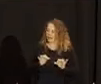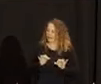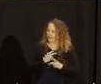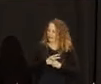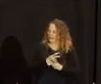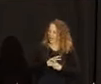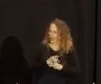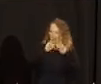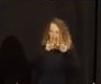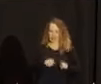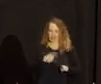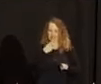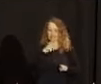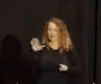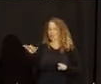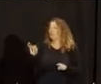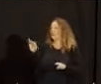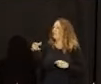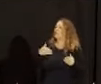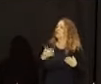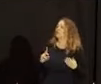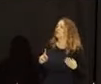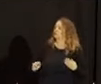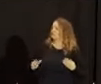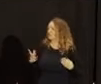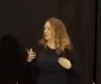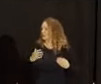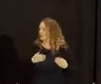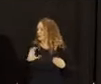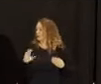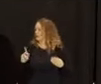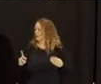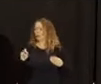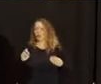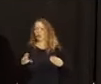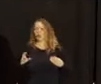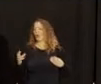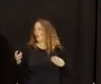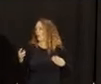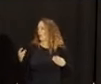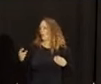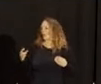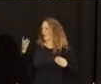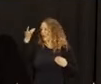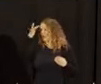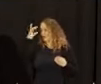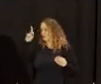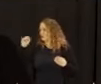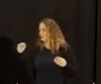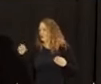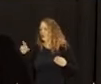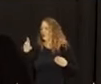said, if you have a disability like cerebral palsy or an intellectual disability or a chronic illness, or you're an